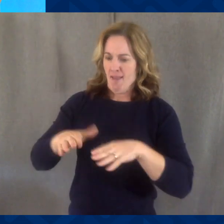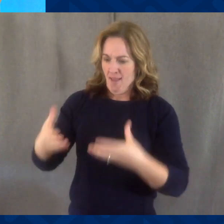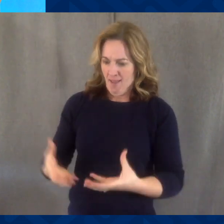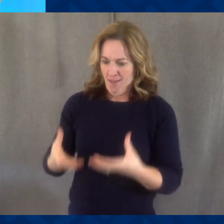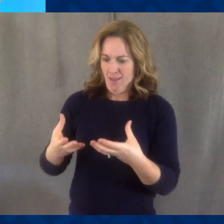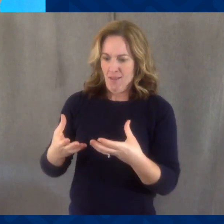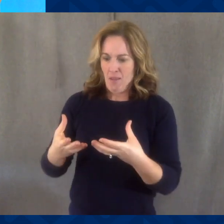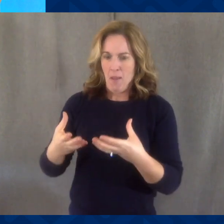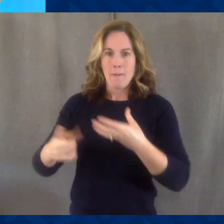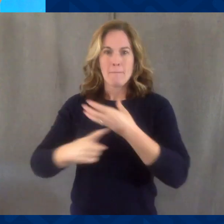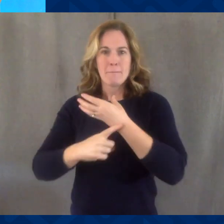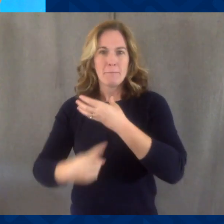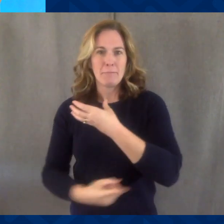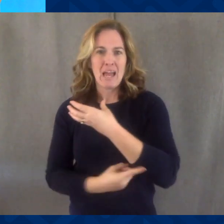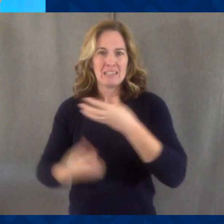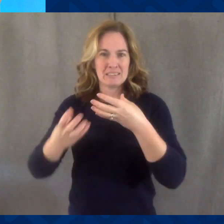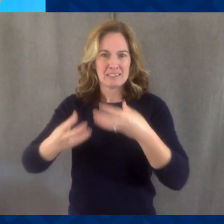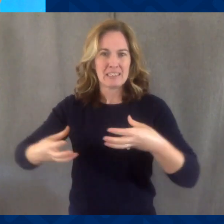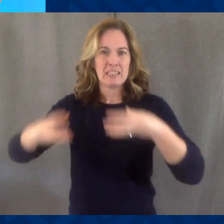basket-shaped candy dish.